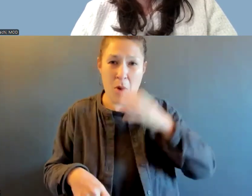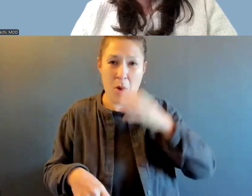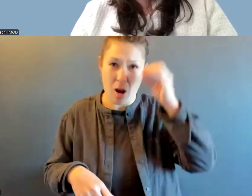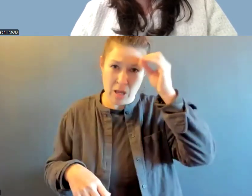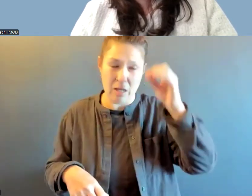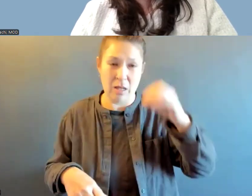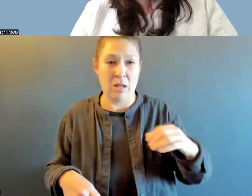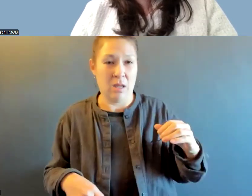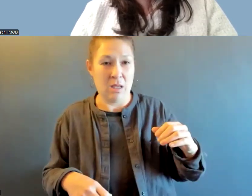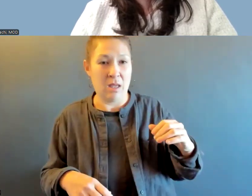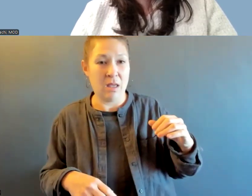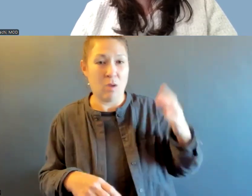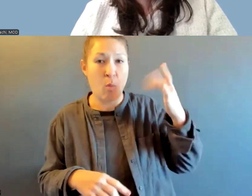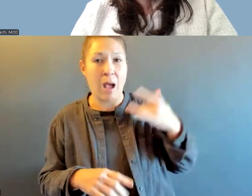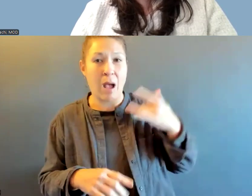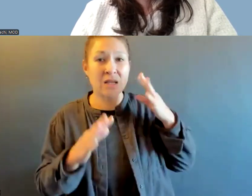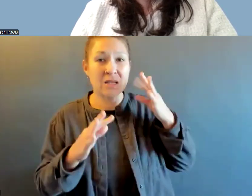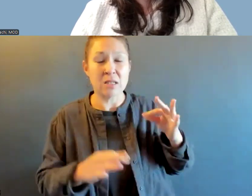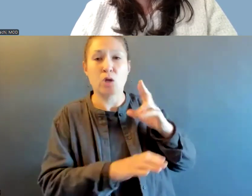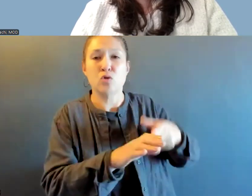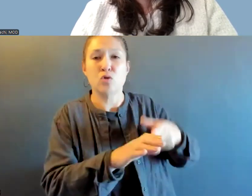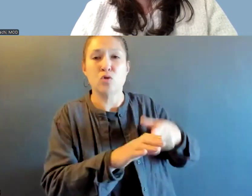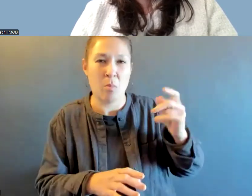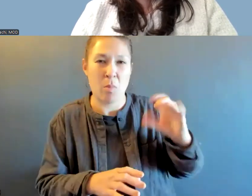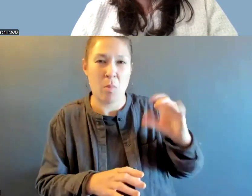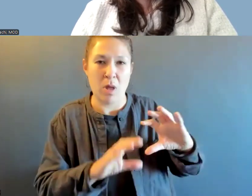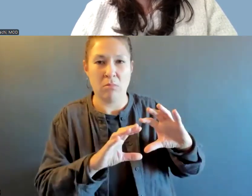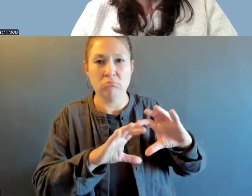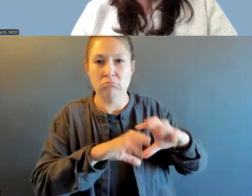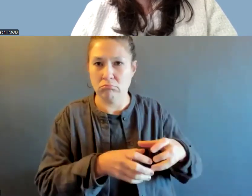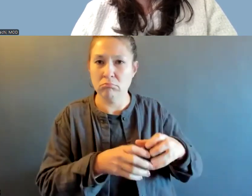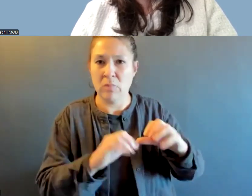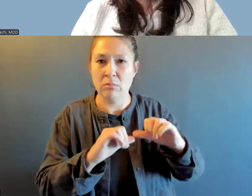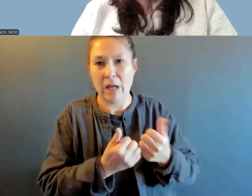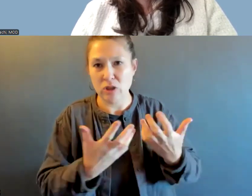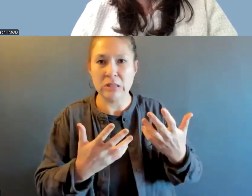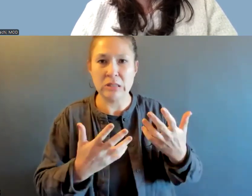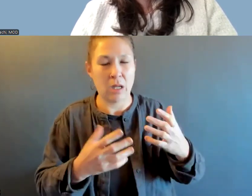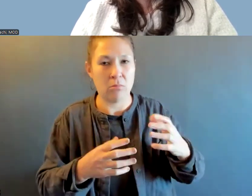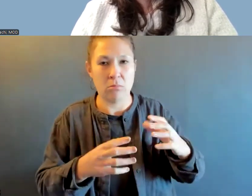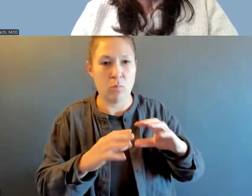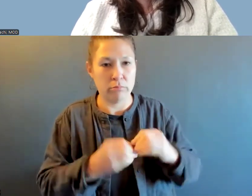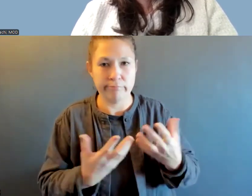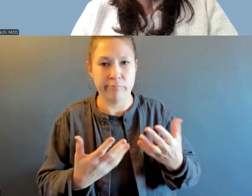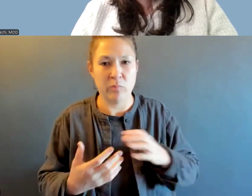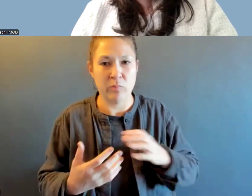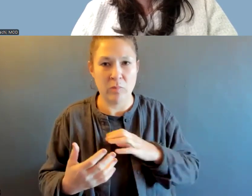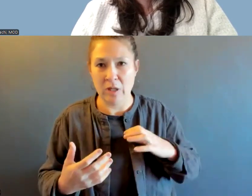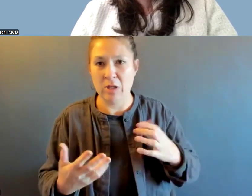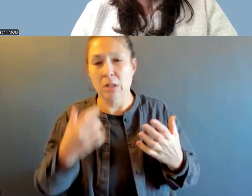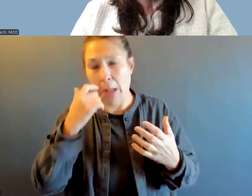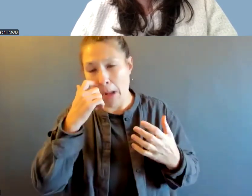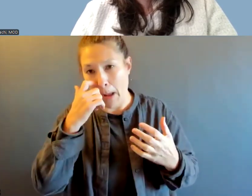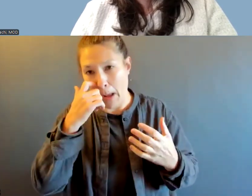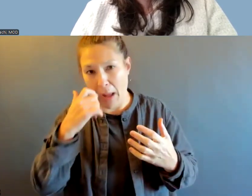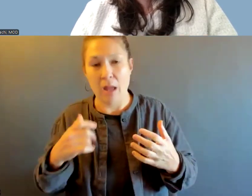that's why I've chosen to do that, because I'm on a public body. And I will work with the public body to try to resolve those issues that I raise, or with the other advocacy groups